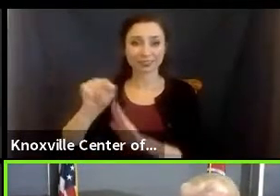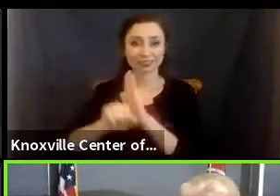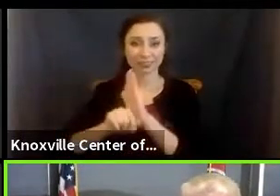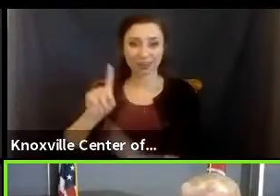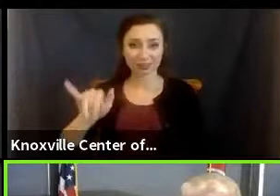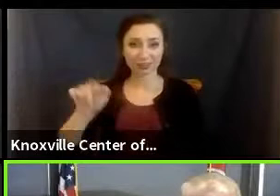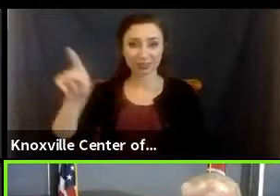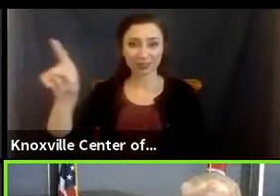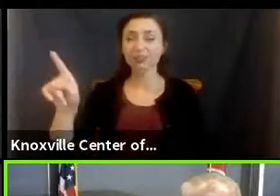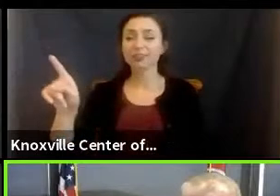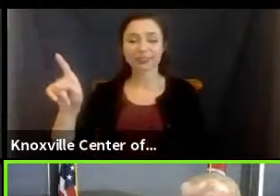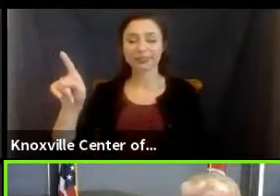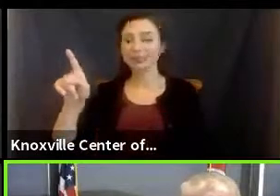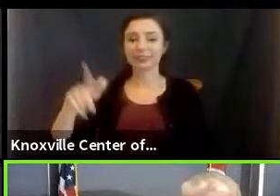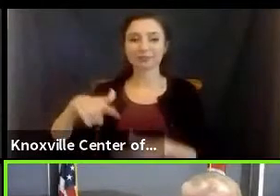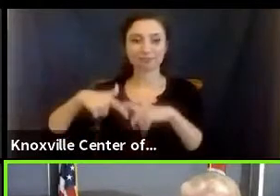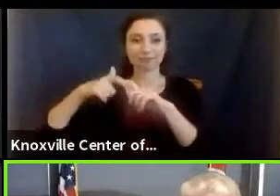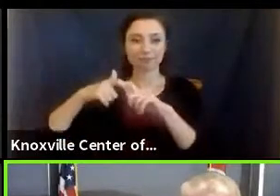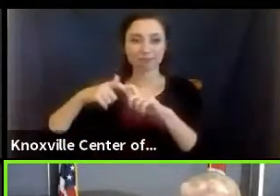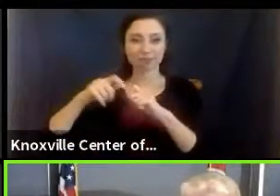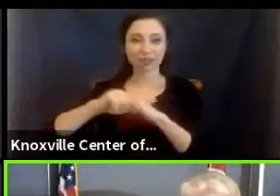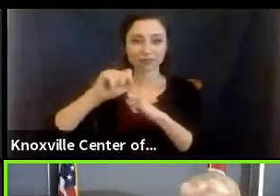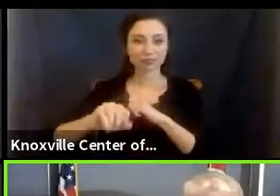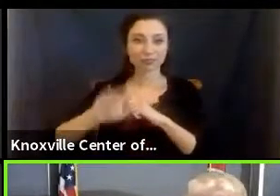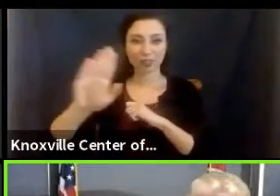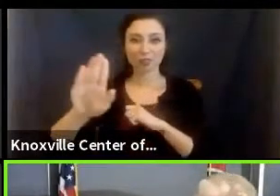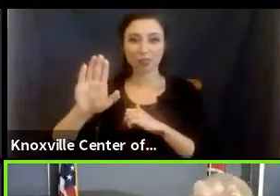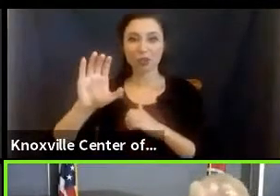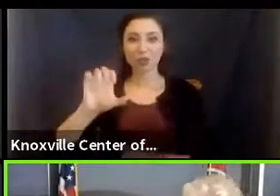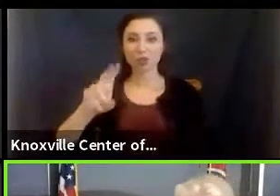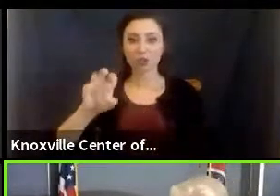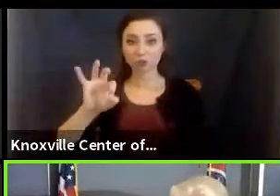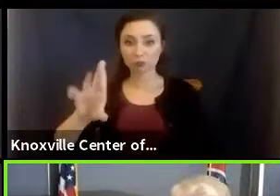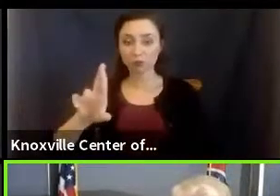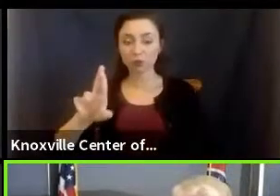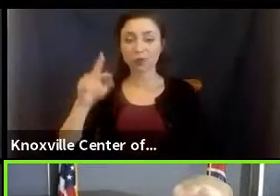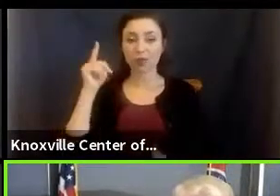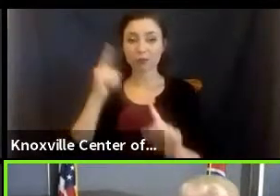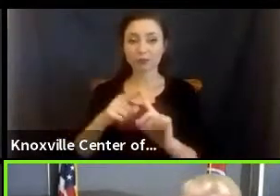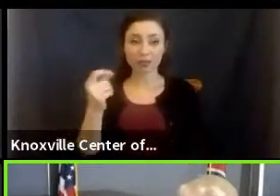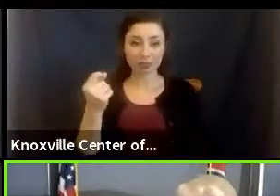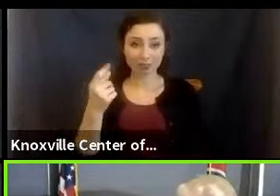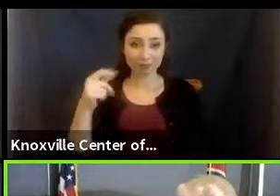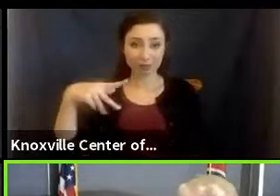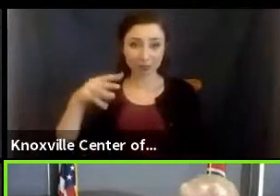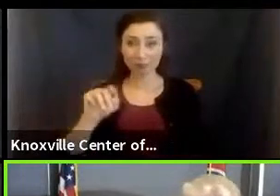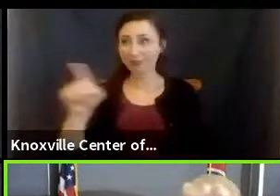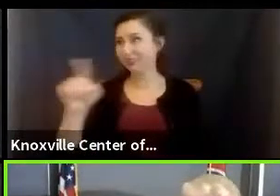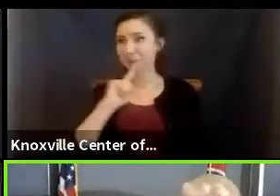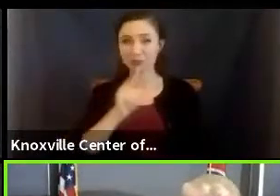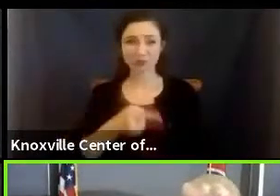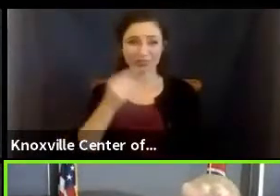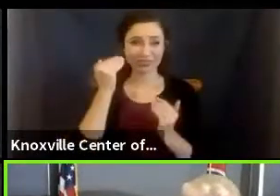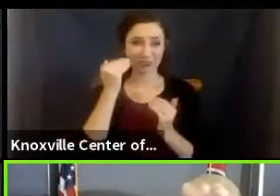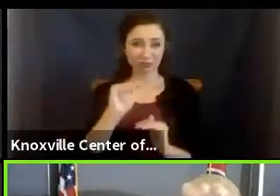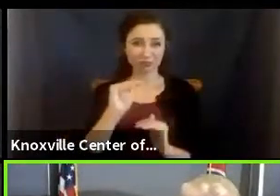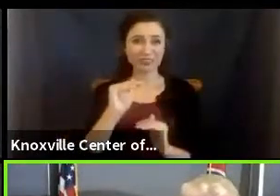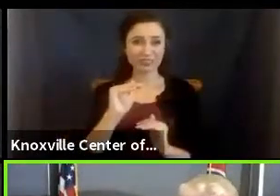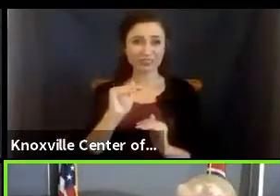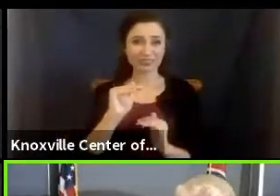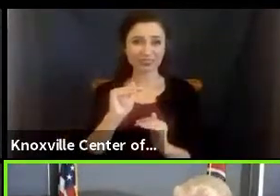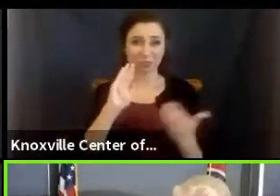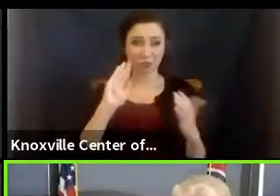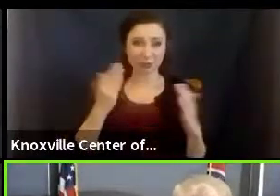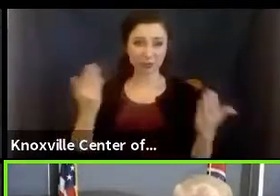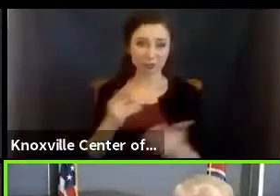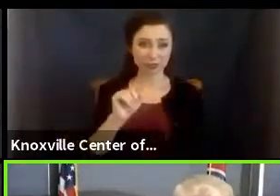lifted their curfew or extended it to 11 p.m. on bars. Governor Beshear has been much more restrictive than we have been here in Tennessee.